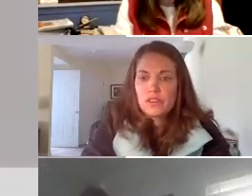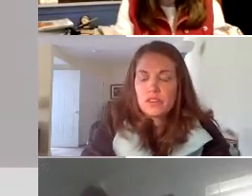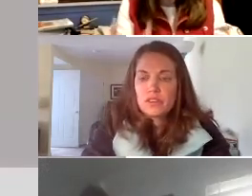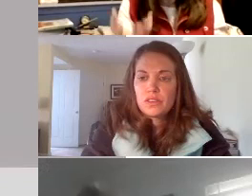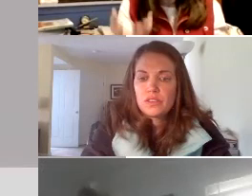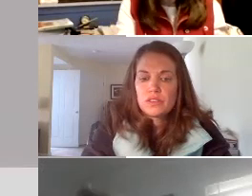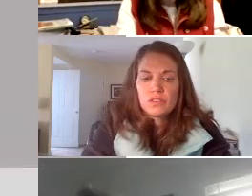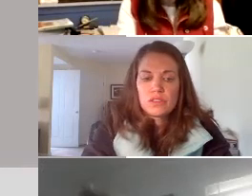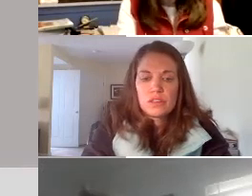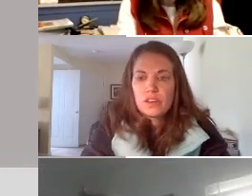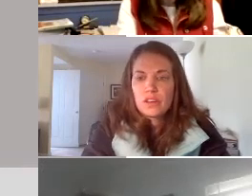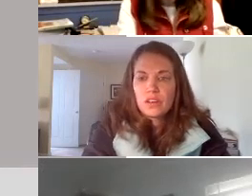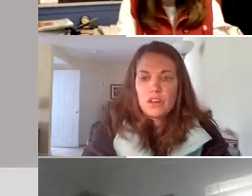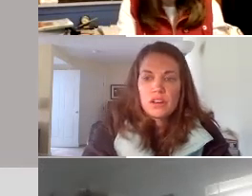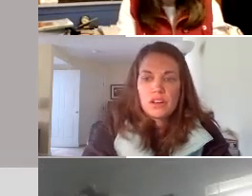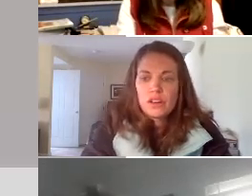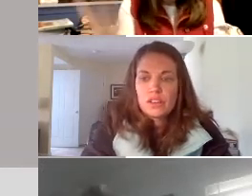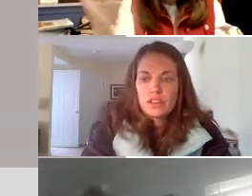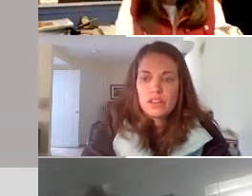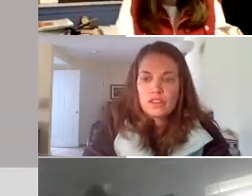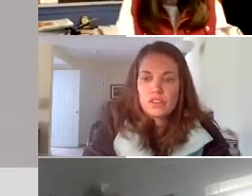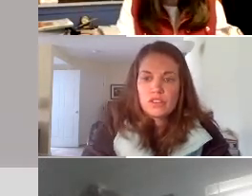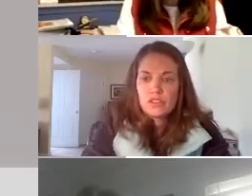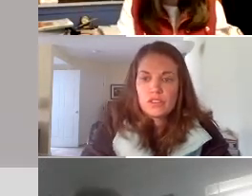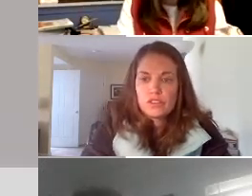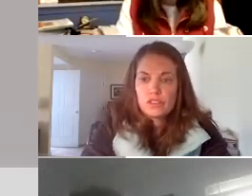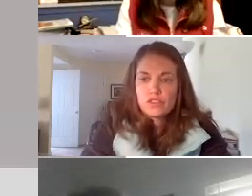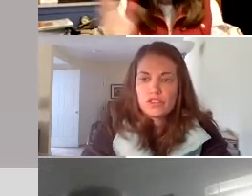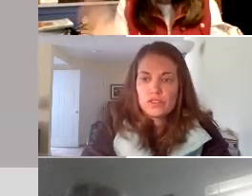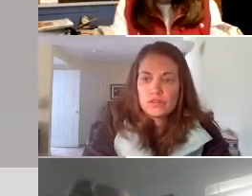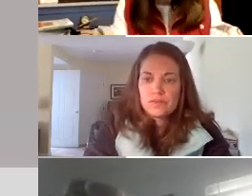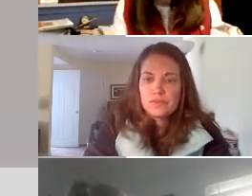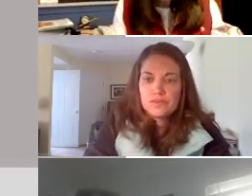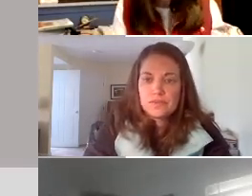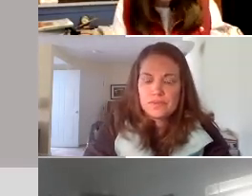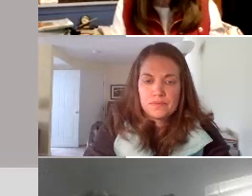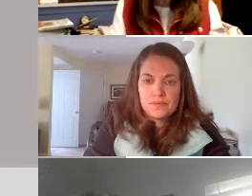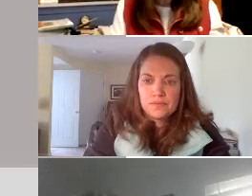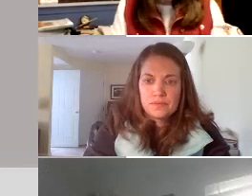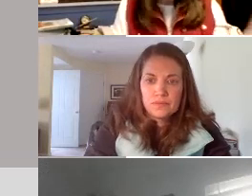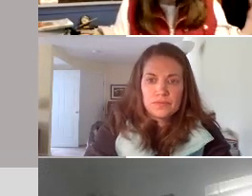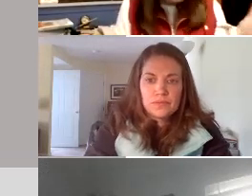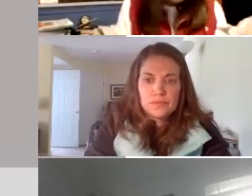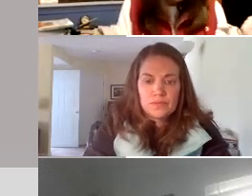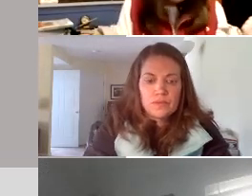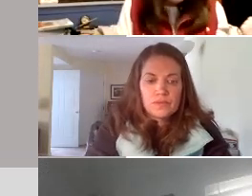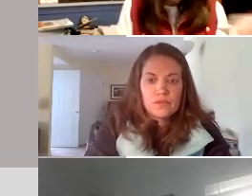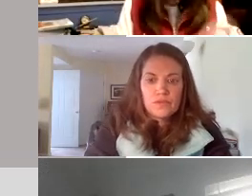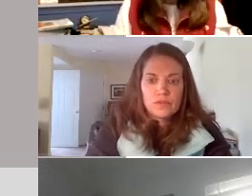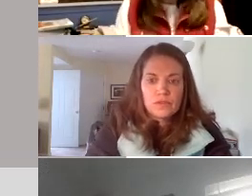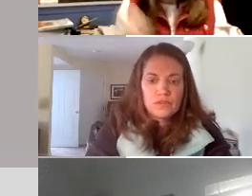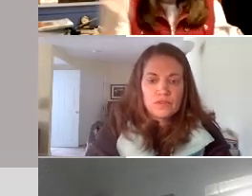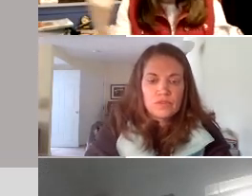providing them with that single colored object presented on the black background in a well-controlled environment with a task light on